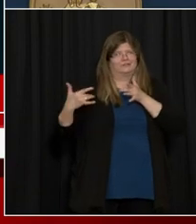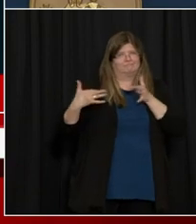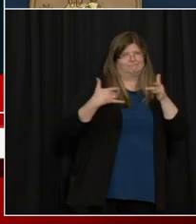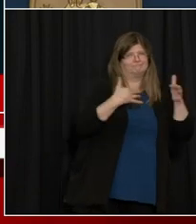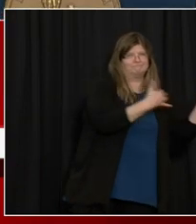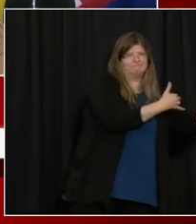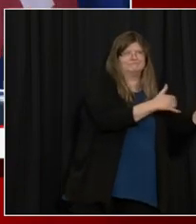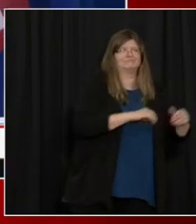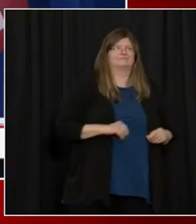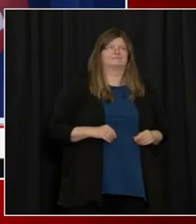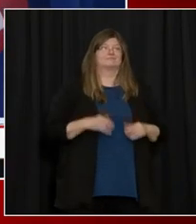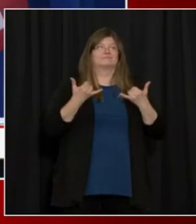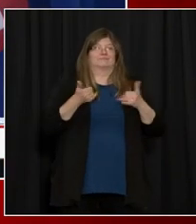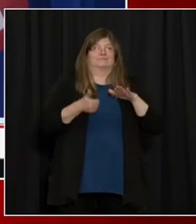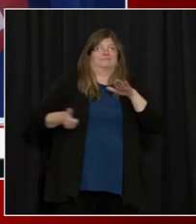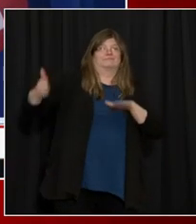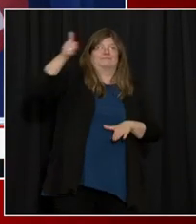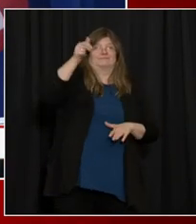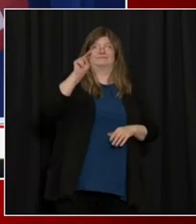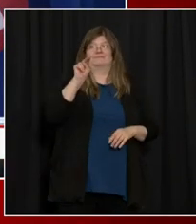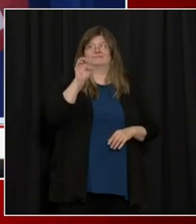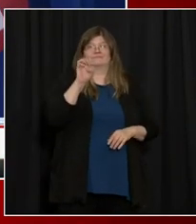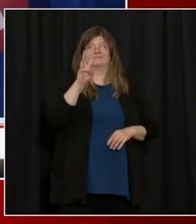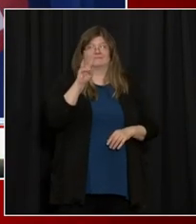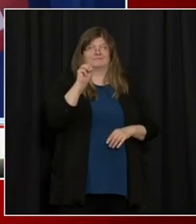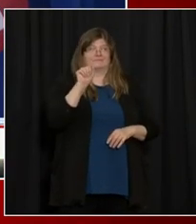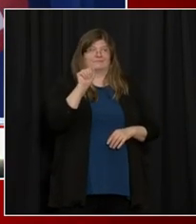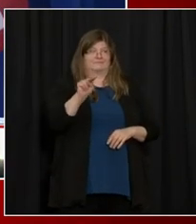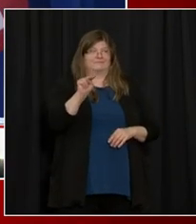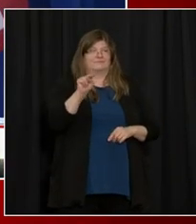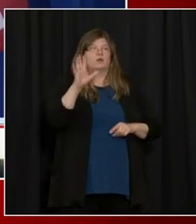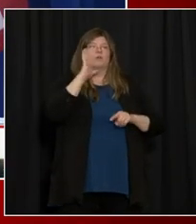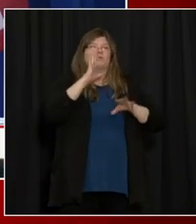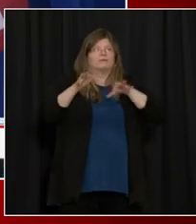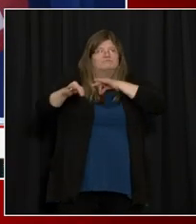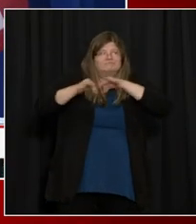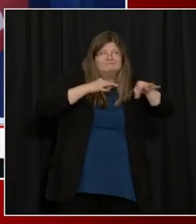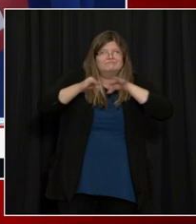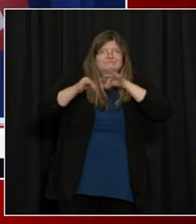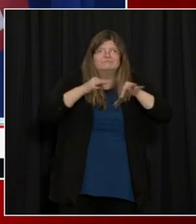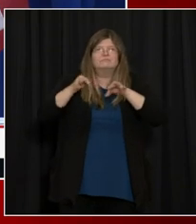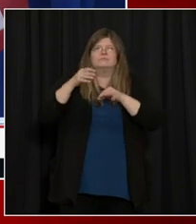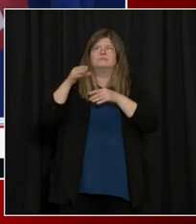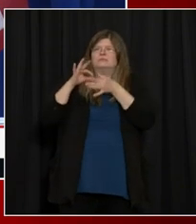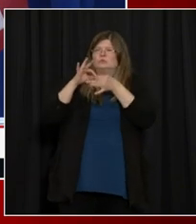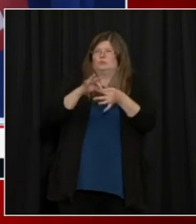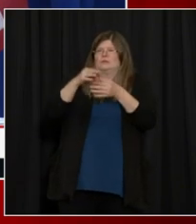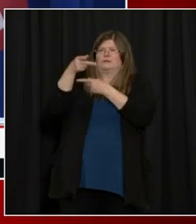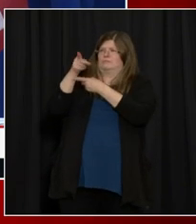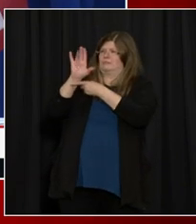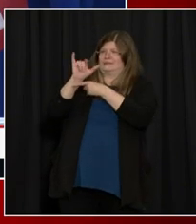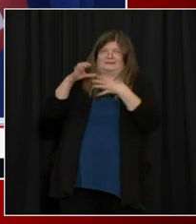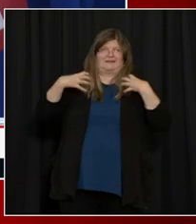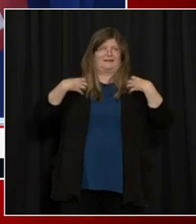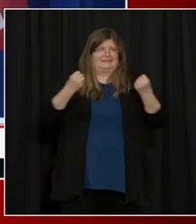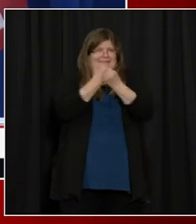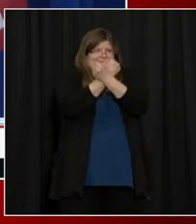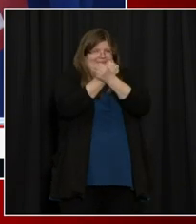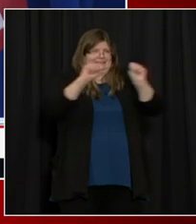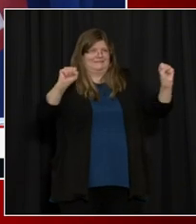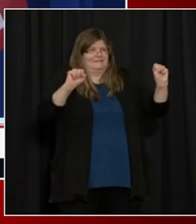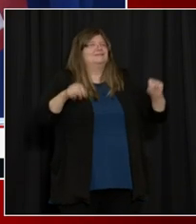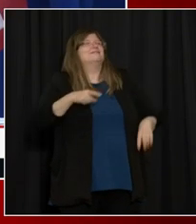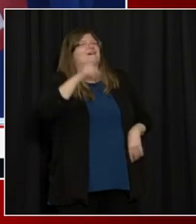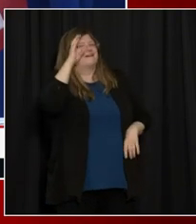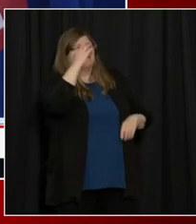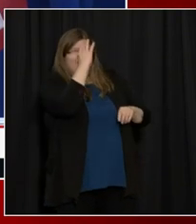his situational update on public safety in the District of Columbia. We have gone through now the unofficial start